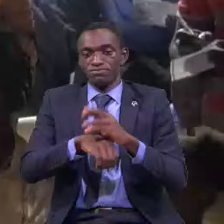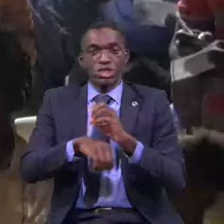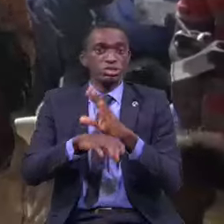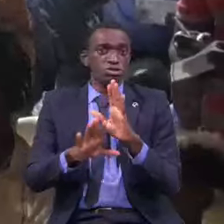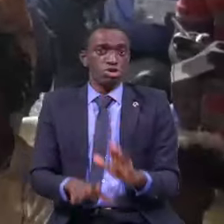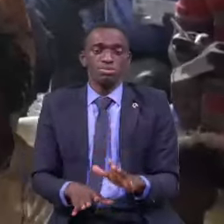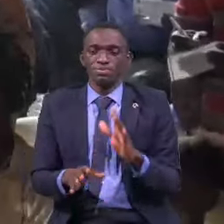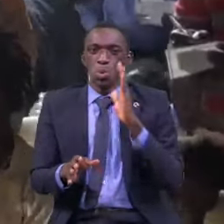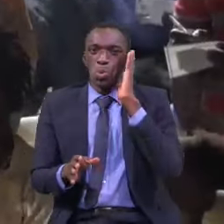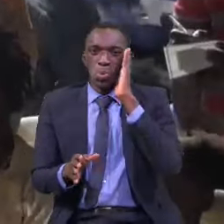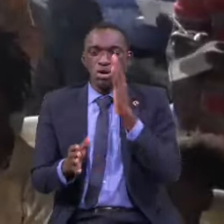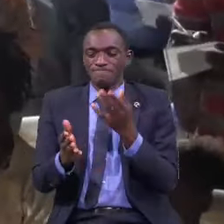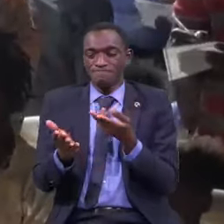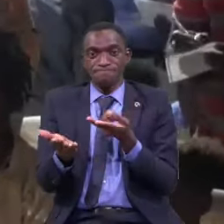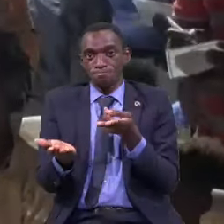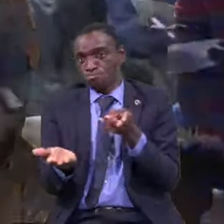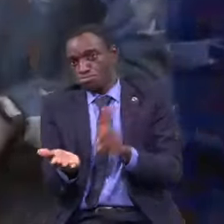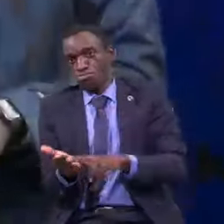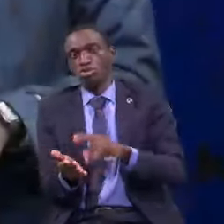They give you a form to fill.